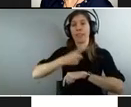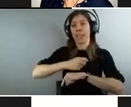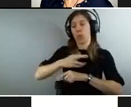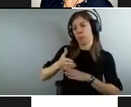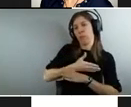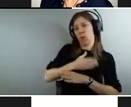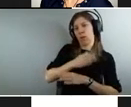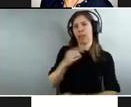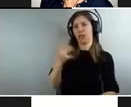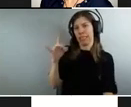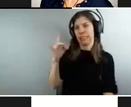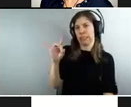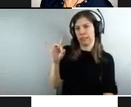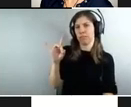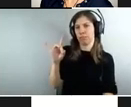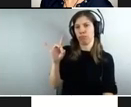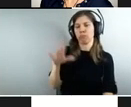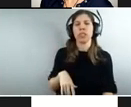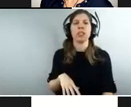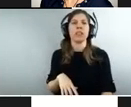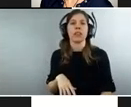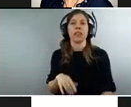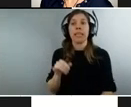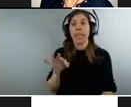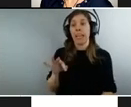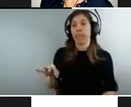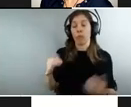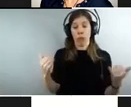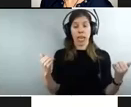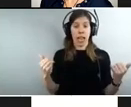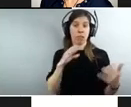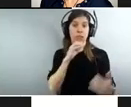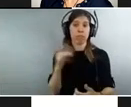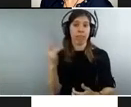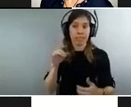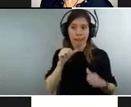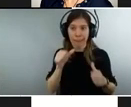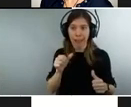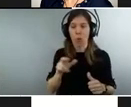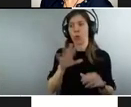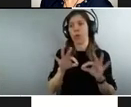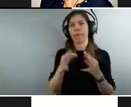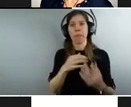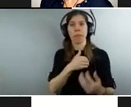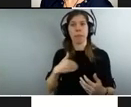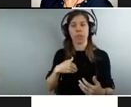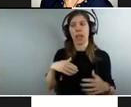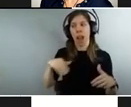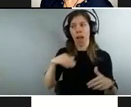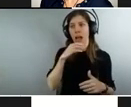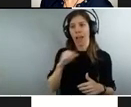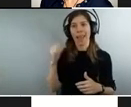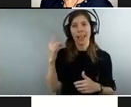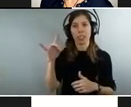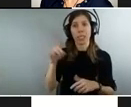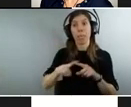election. So if you are not 18 now, or if you have family members who are not 18 now, but they will be 18